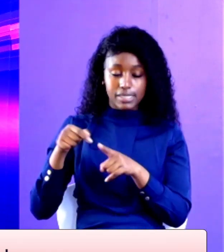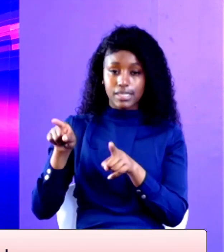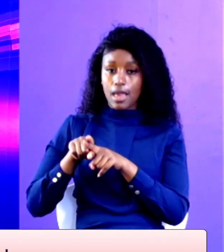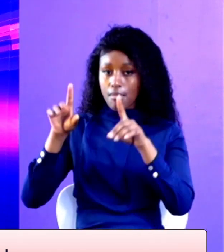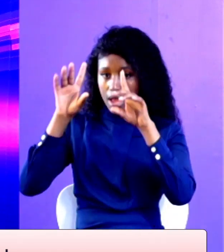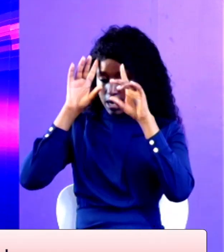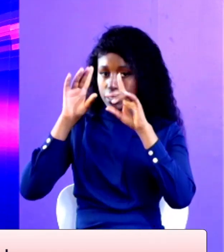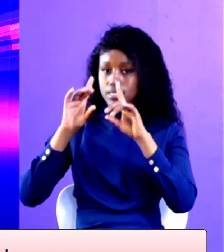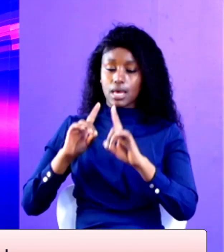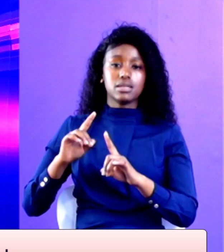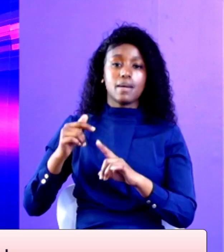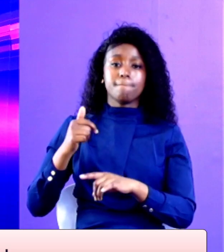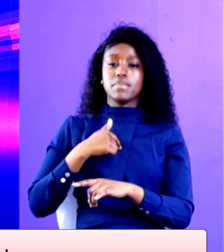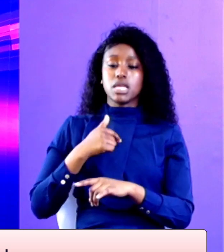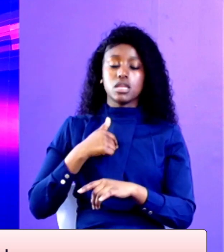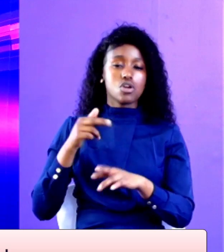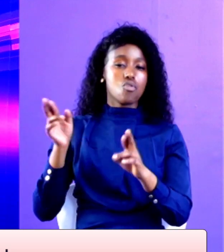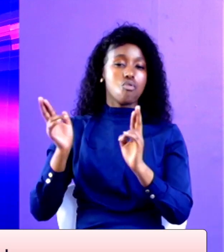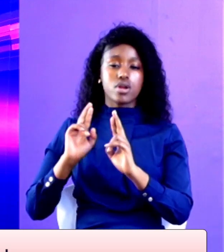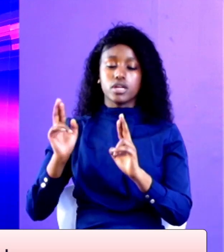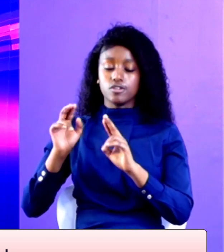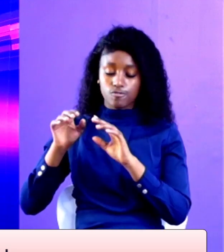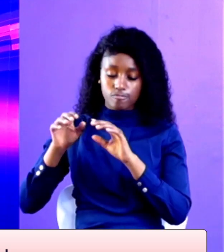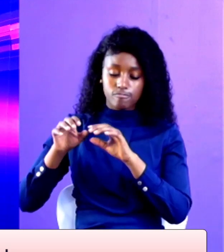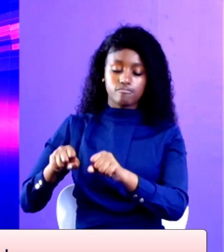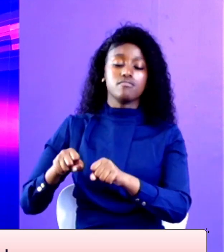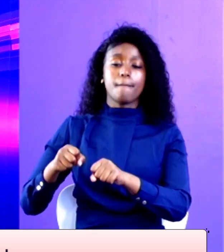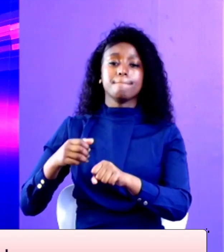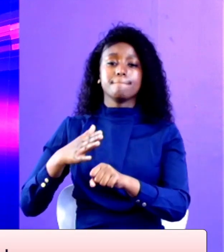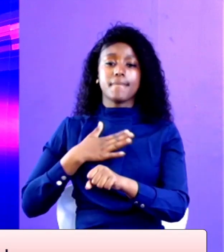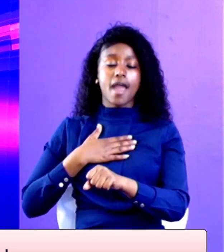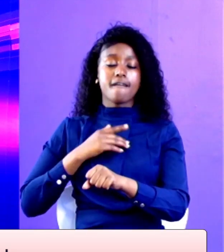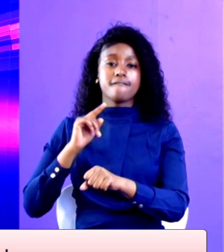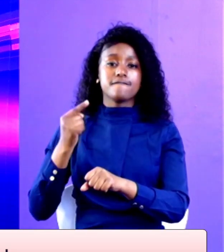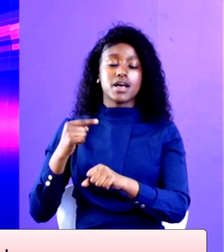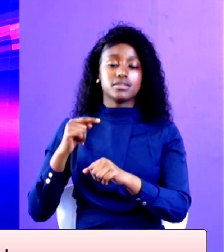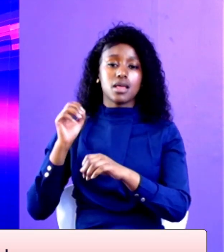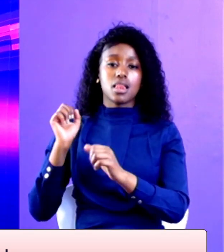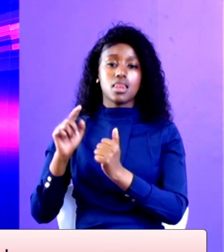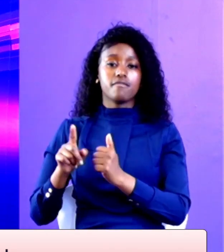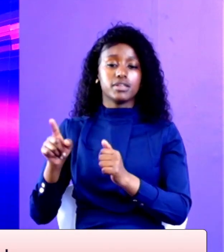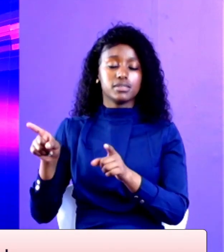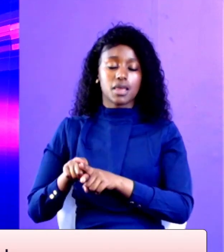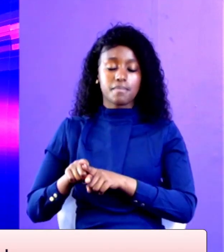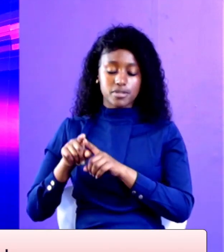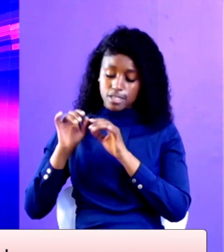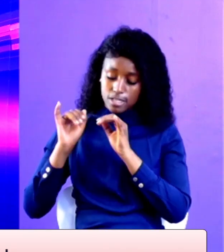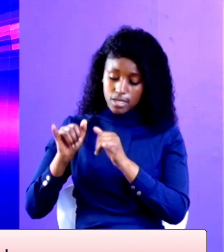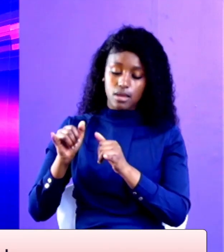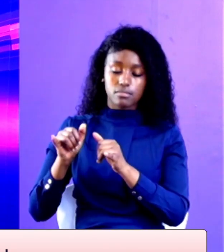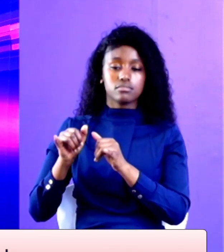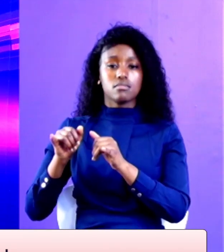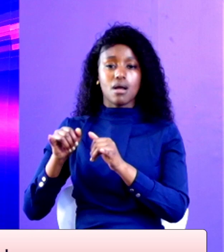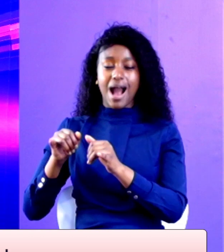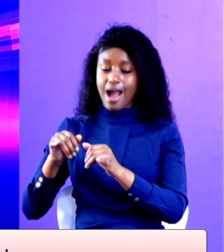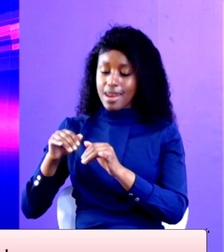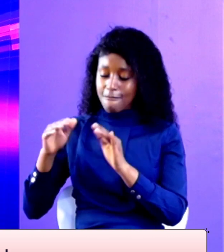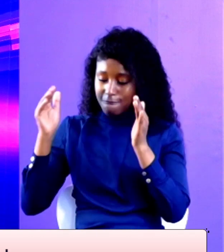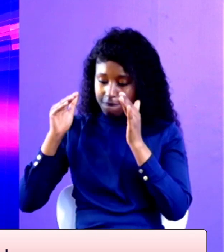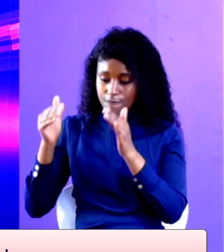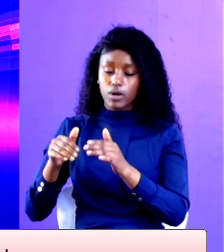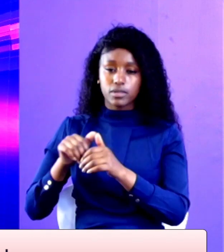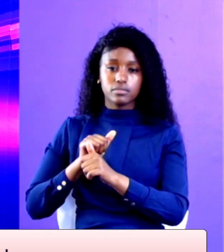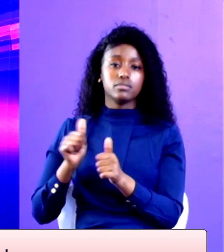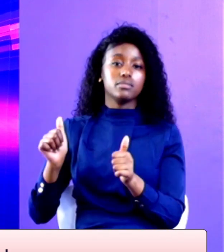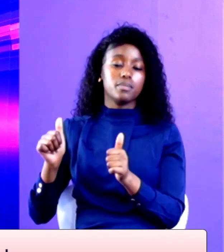my first 11 and sticks with it, because if you watched that